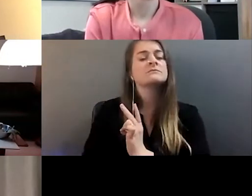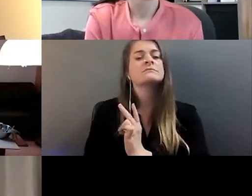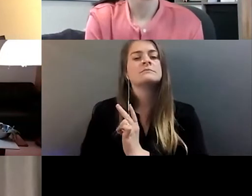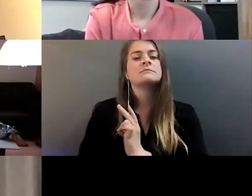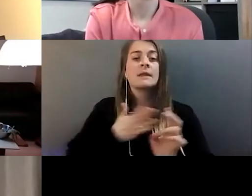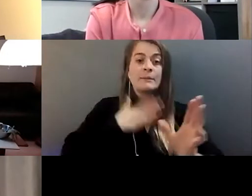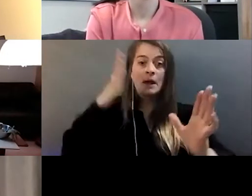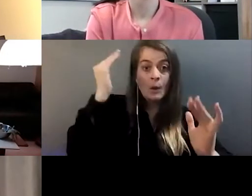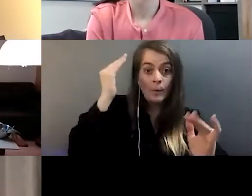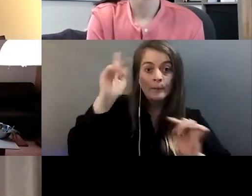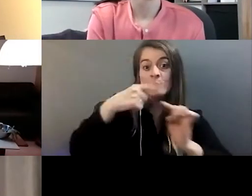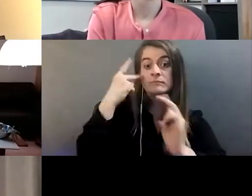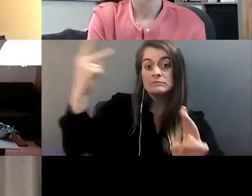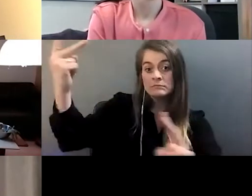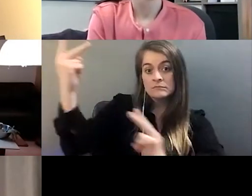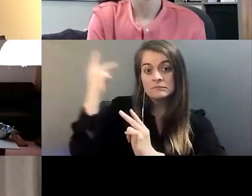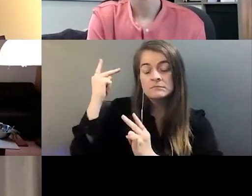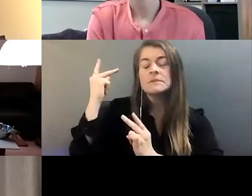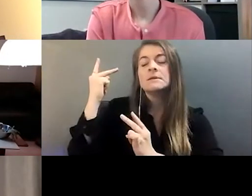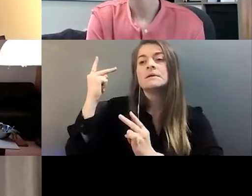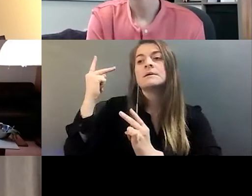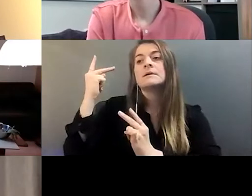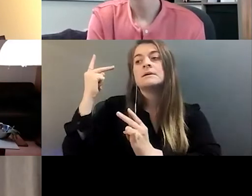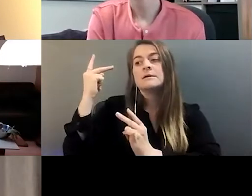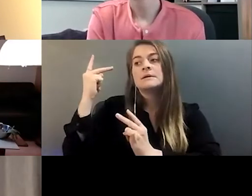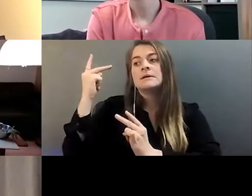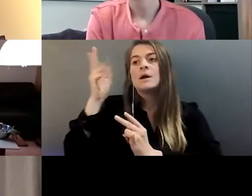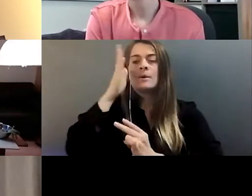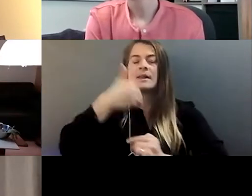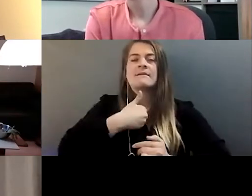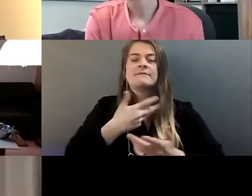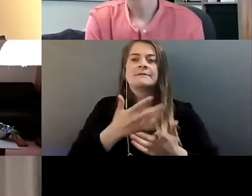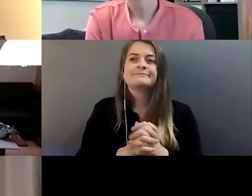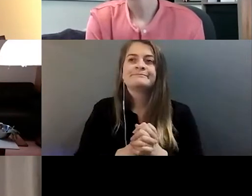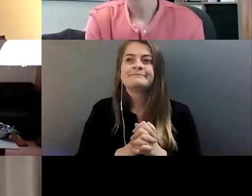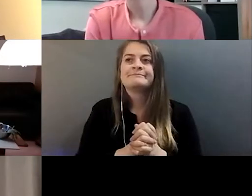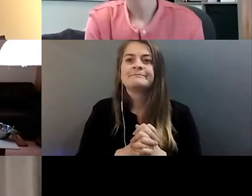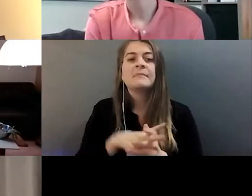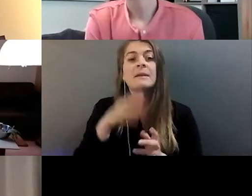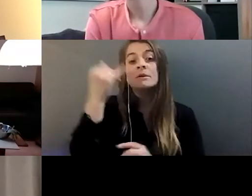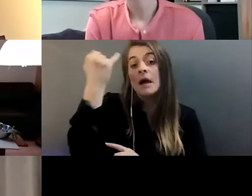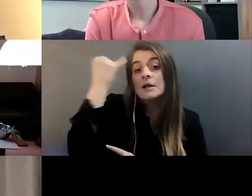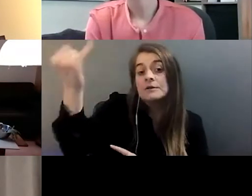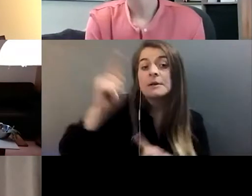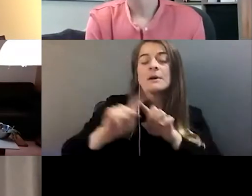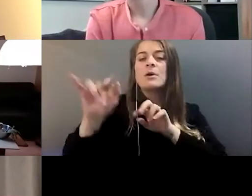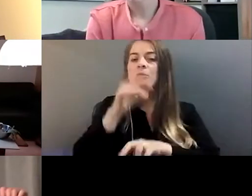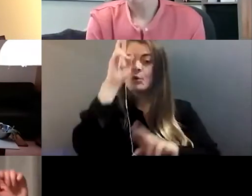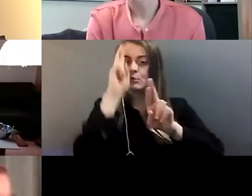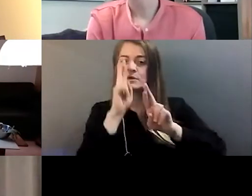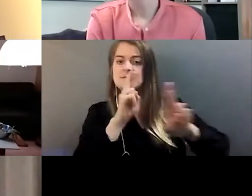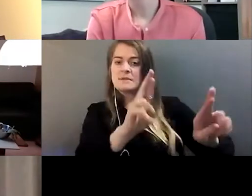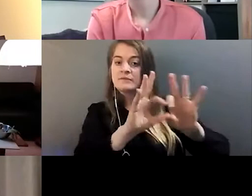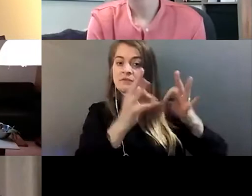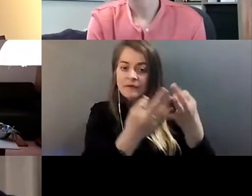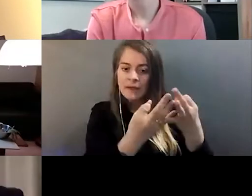hope that we will come out of this with a greater, not just understanding, but respect for the role that family members